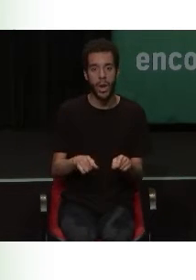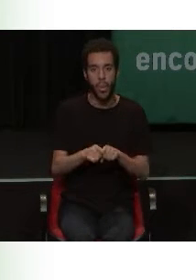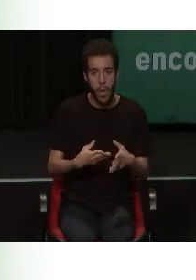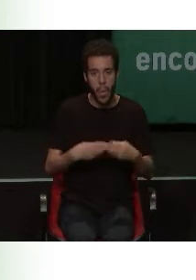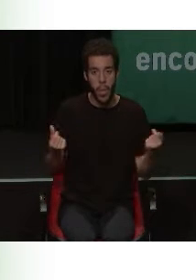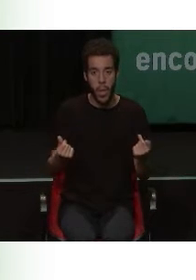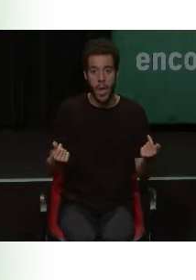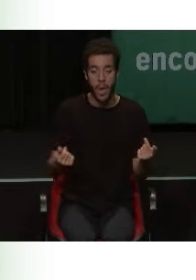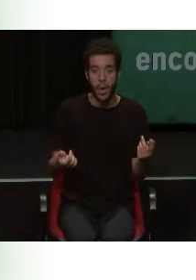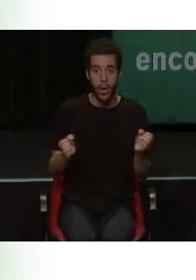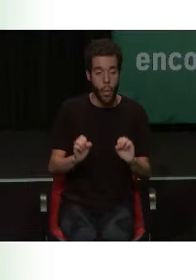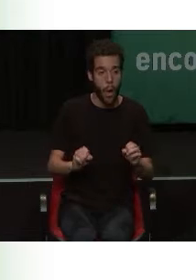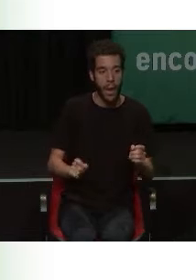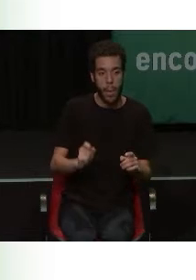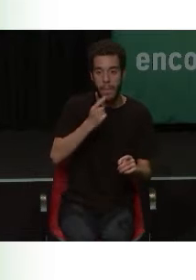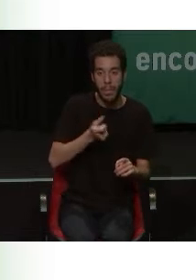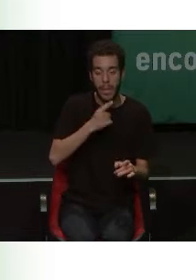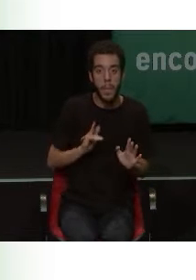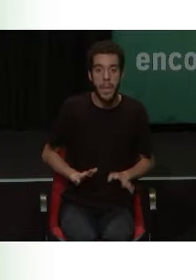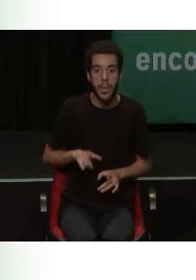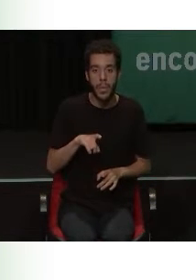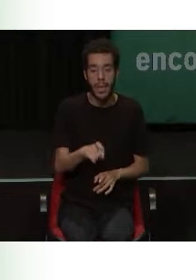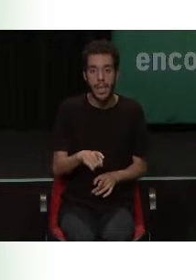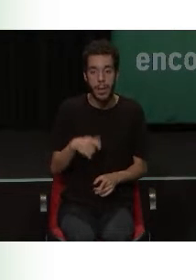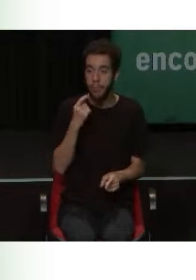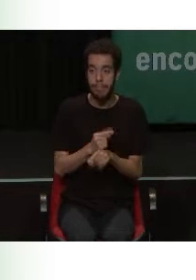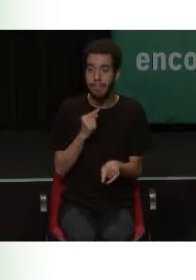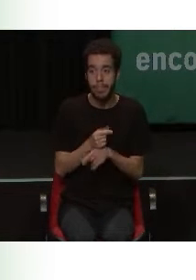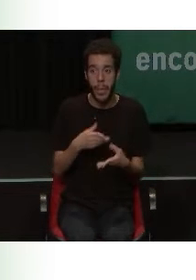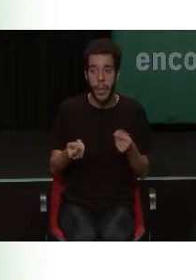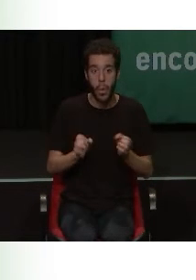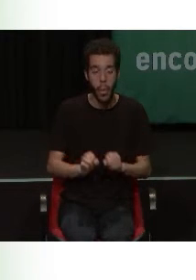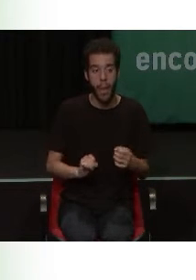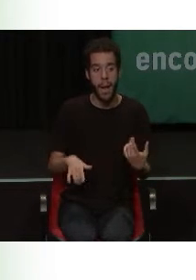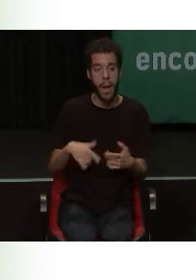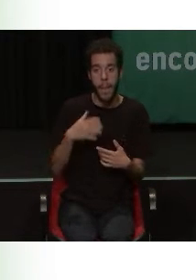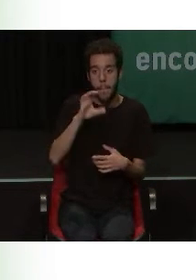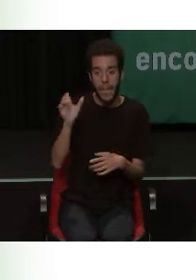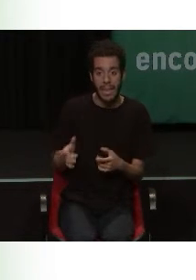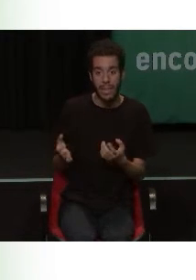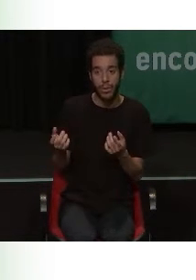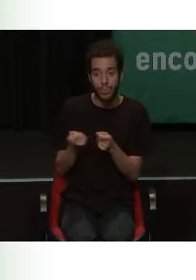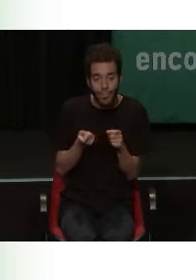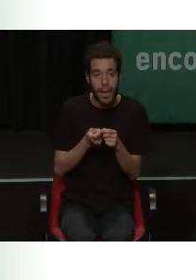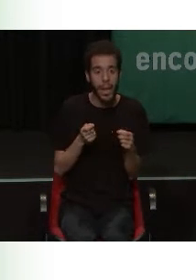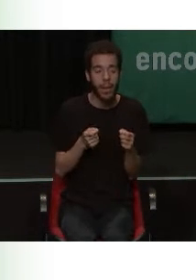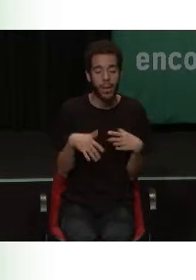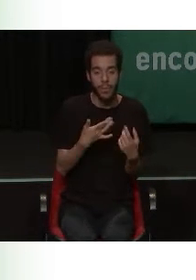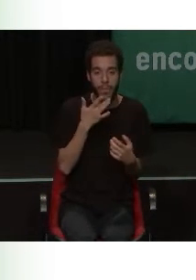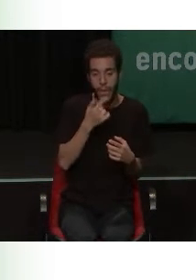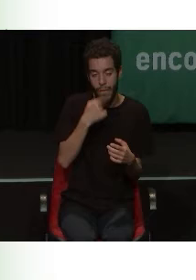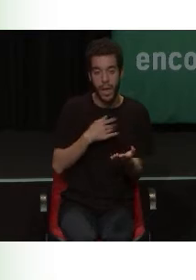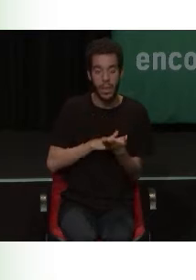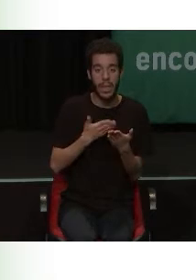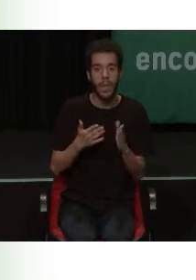bacteria and genes across two populations,